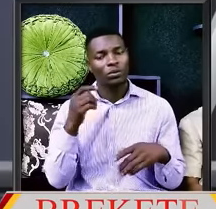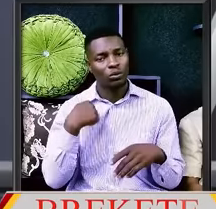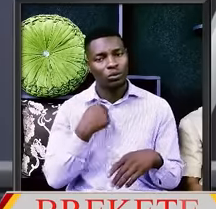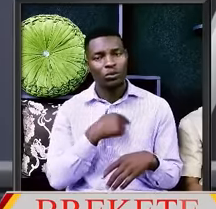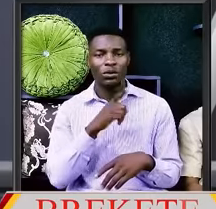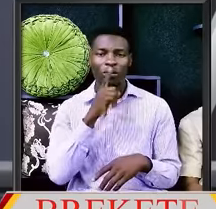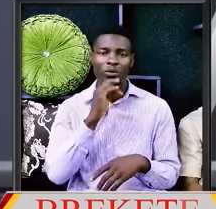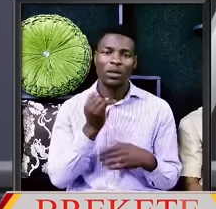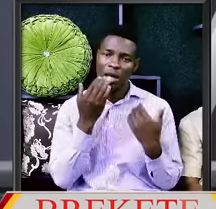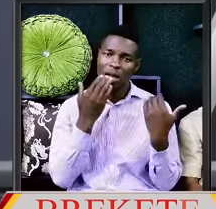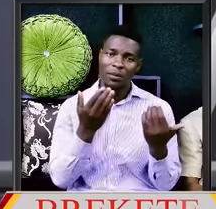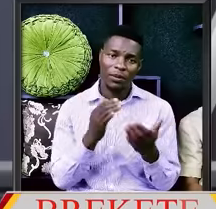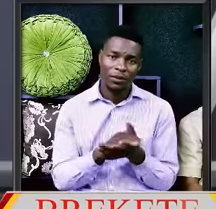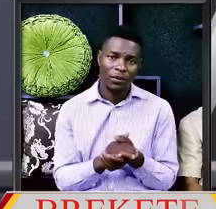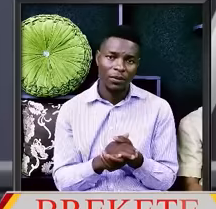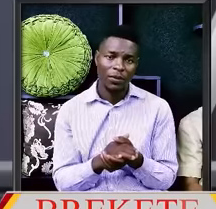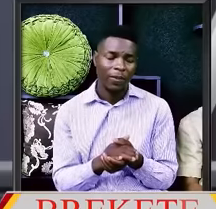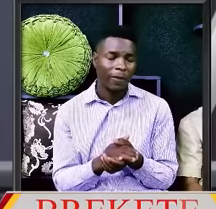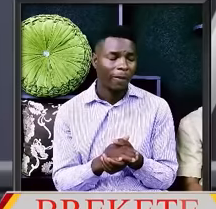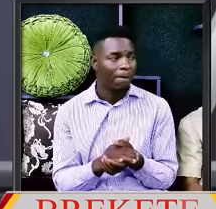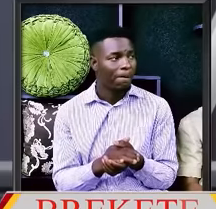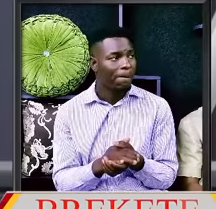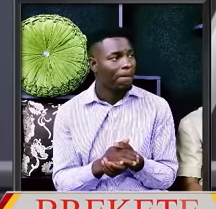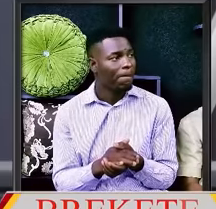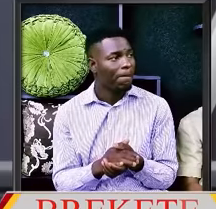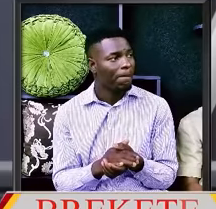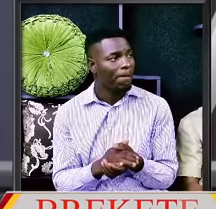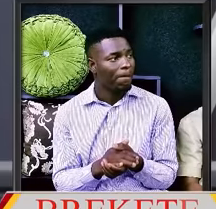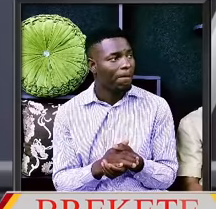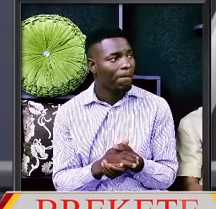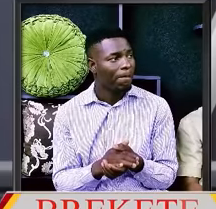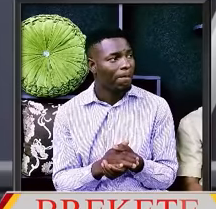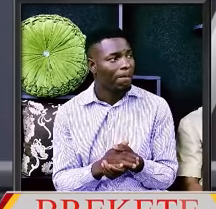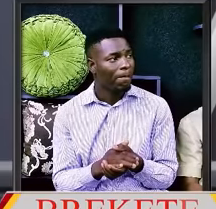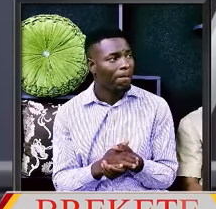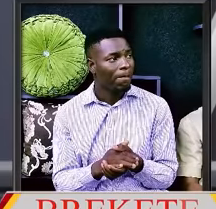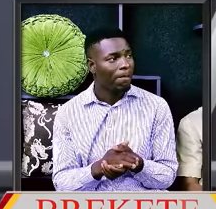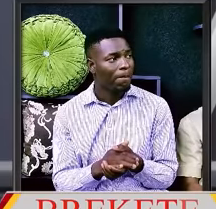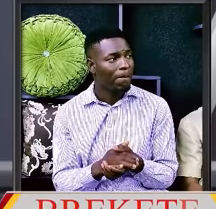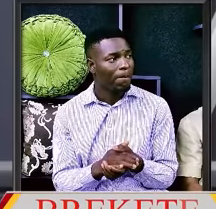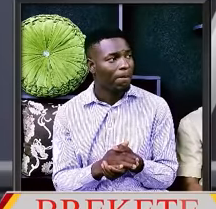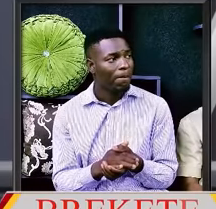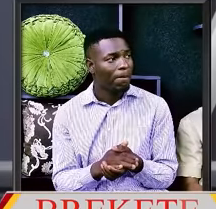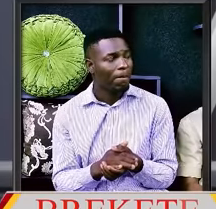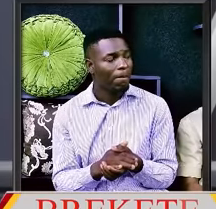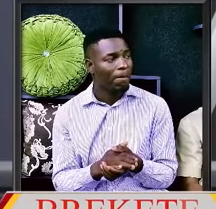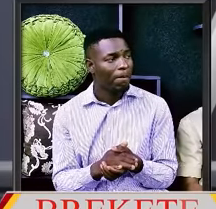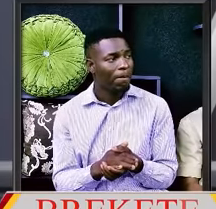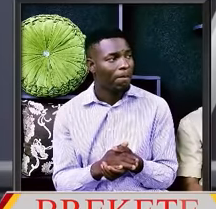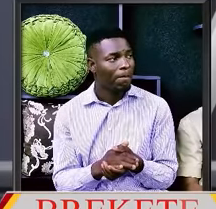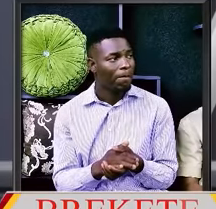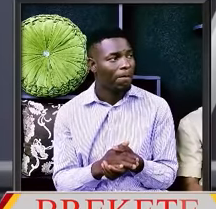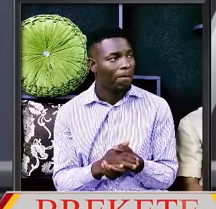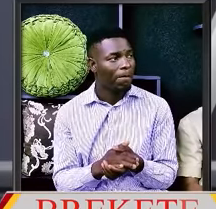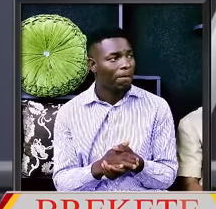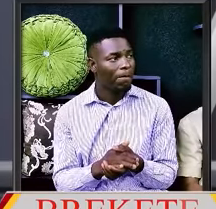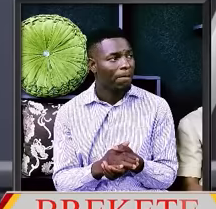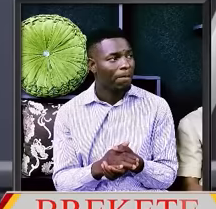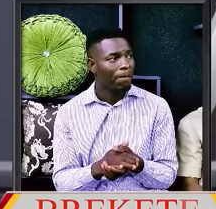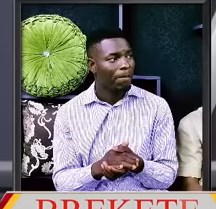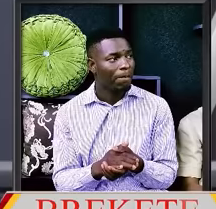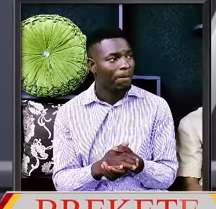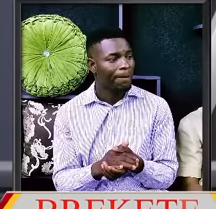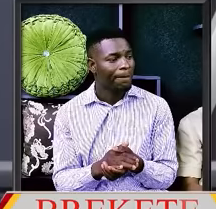appreciated. So it's just, you know, we got some messages from Baba Mohbad, you know, when all this